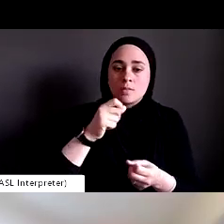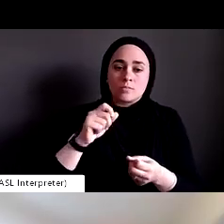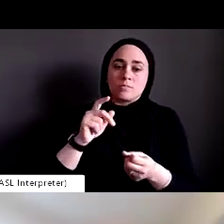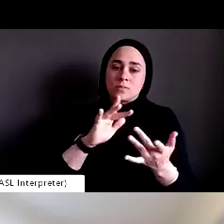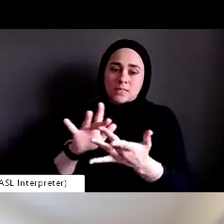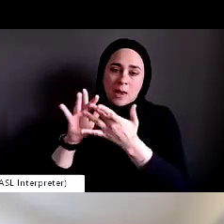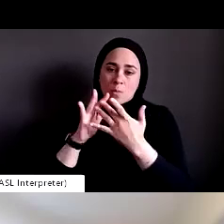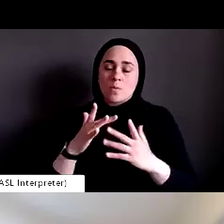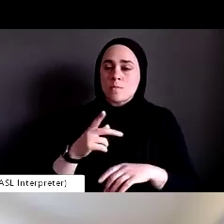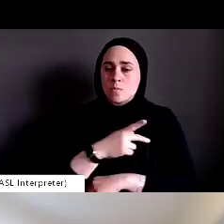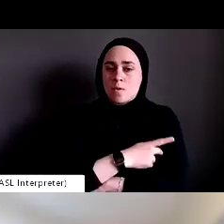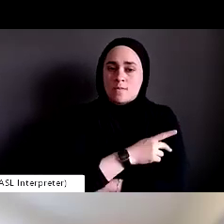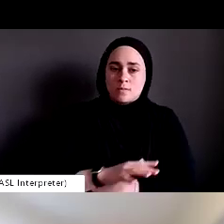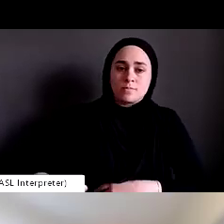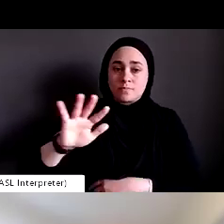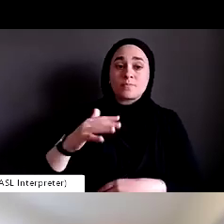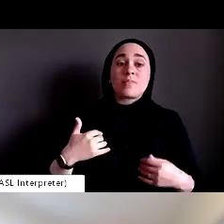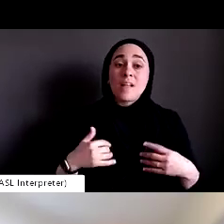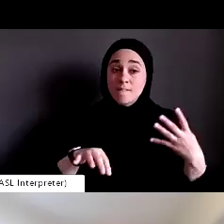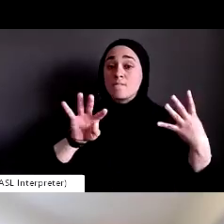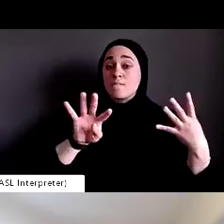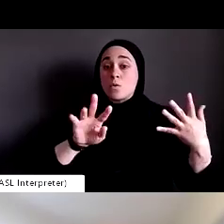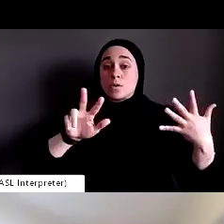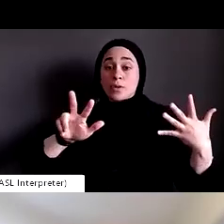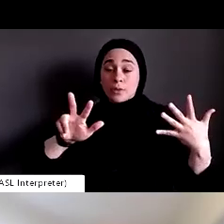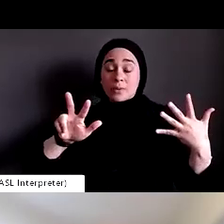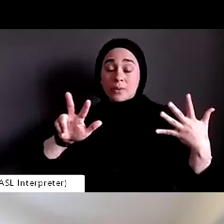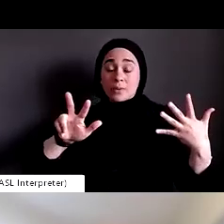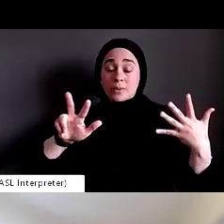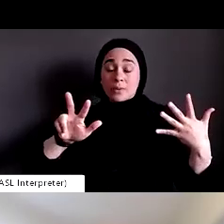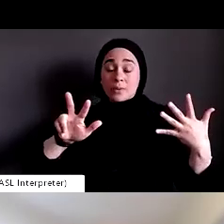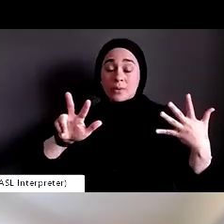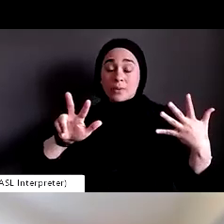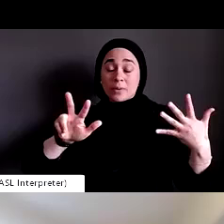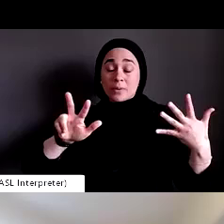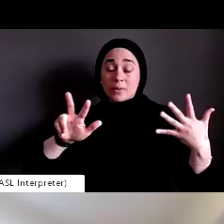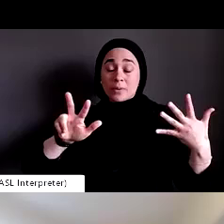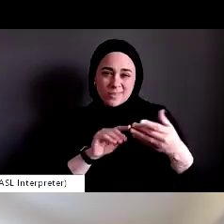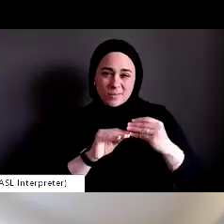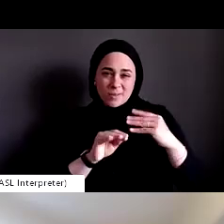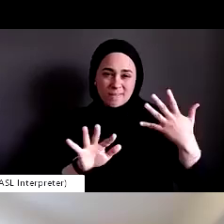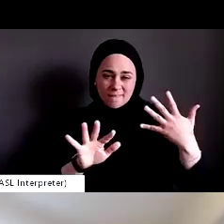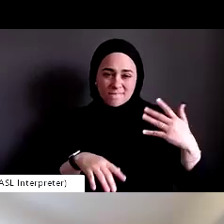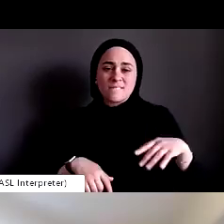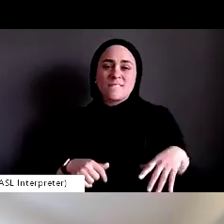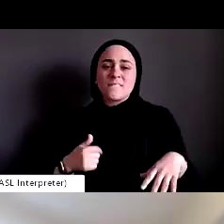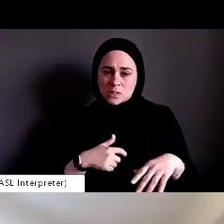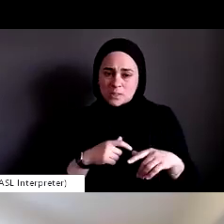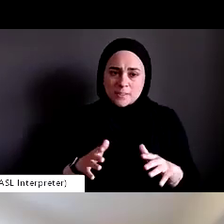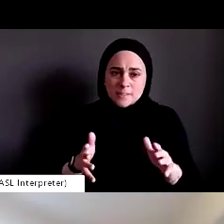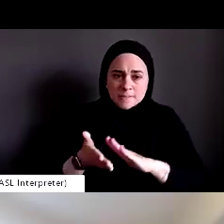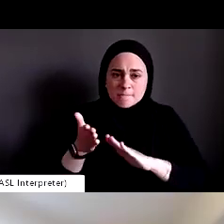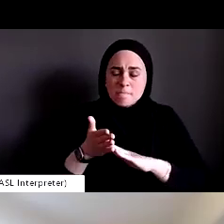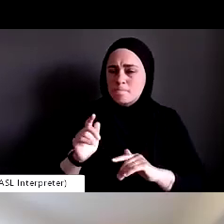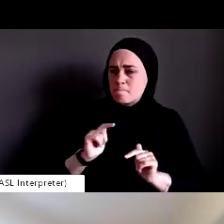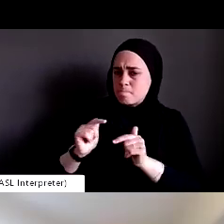We have 43 active networks where we have initiated or working with Farfo, and Denise will be speaking in a minute,